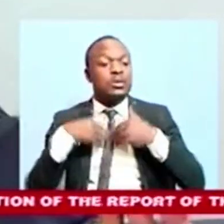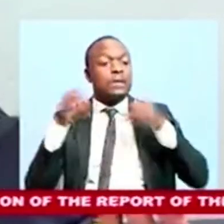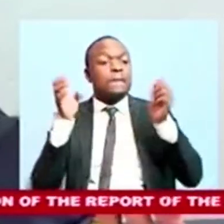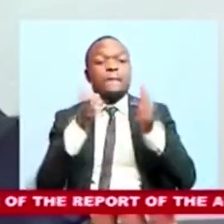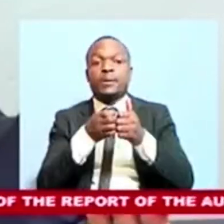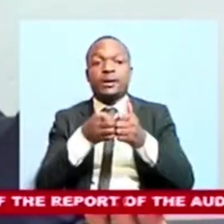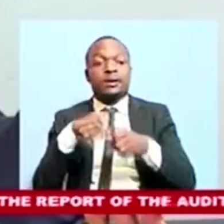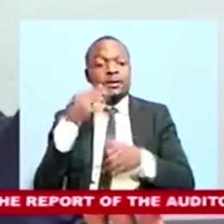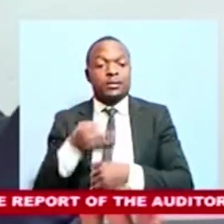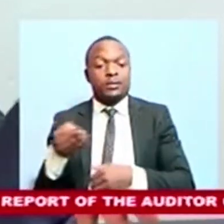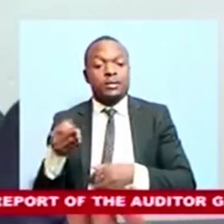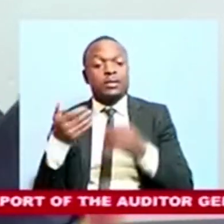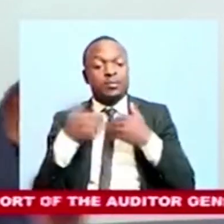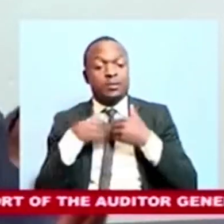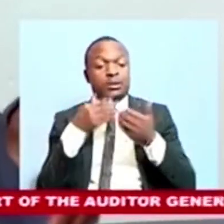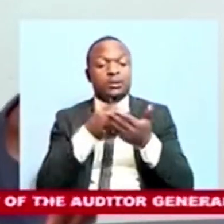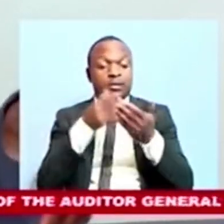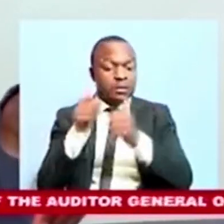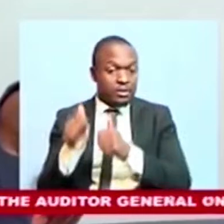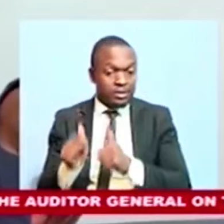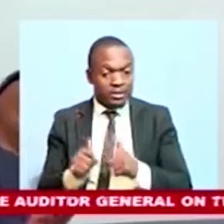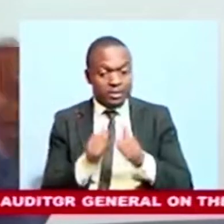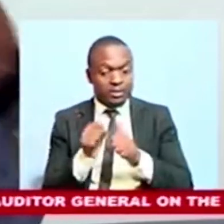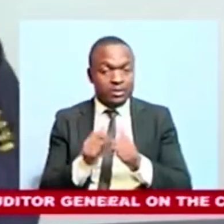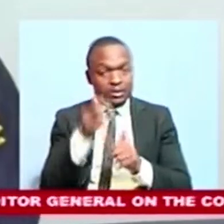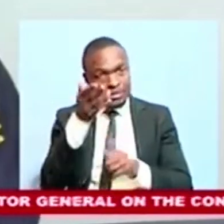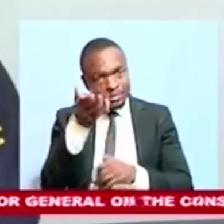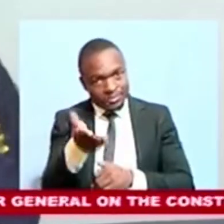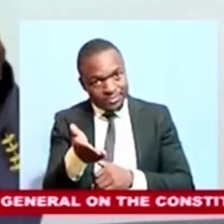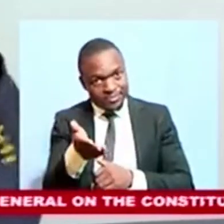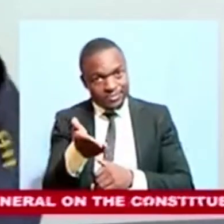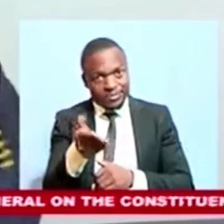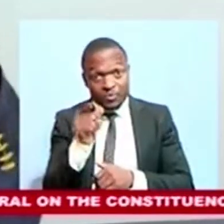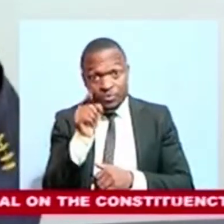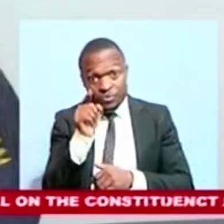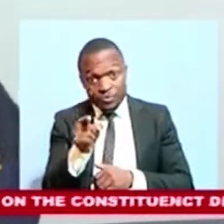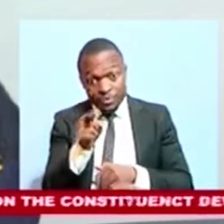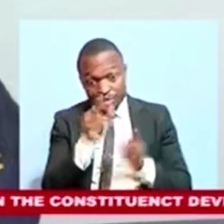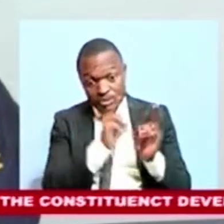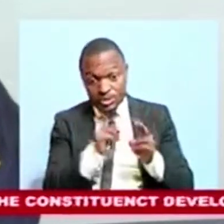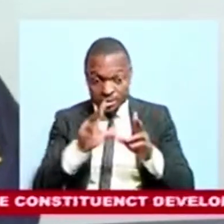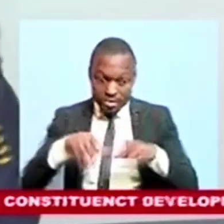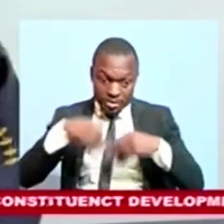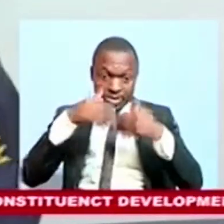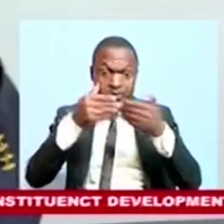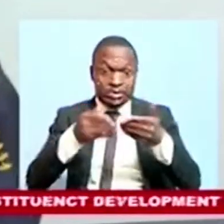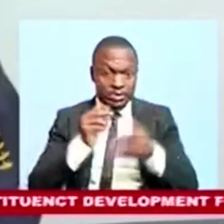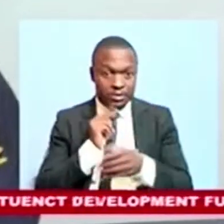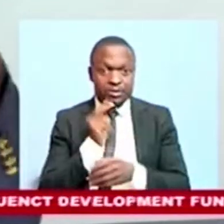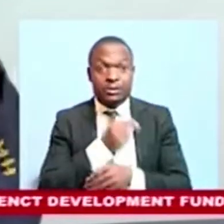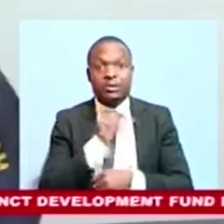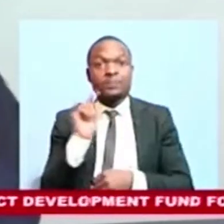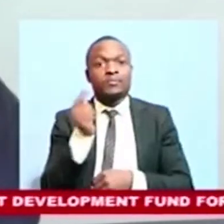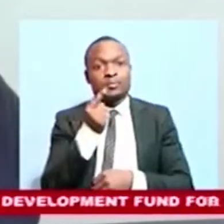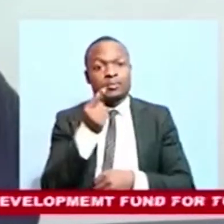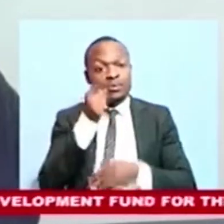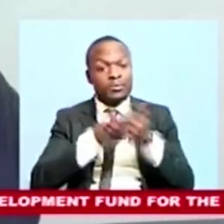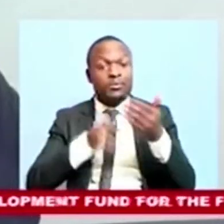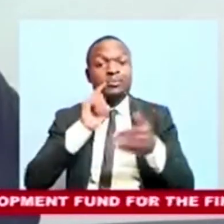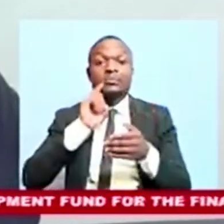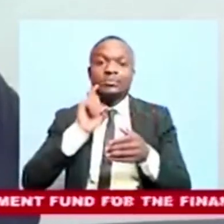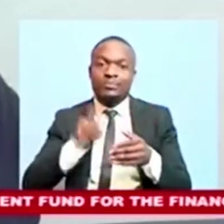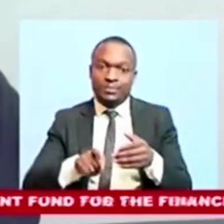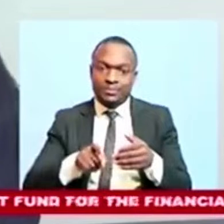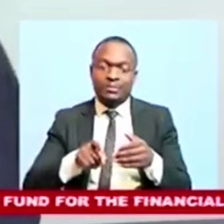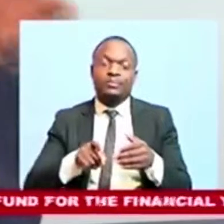and we have this activity before us. So the answer that you gave to us in the first place, that's what you should give.